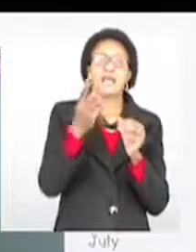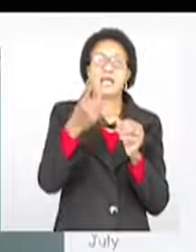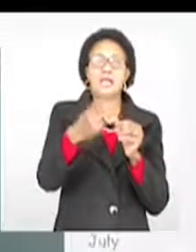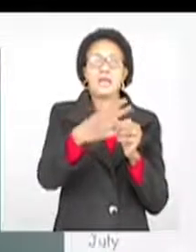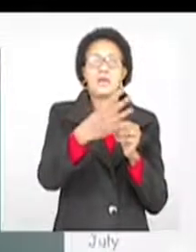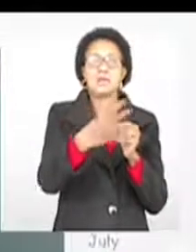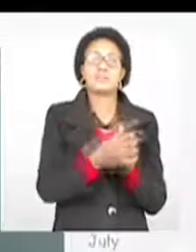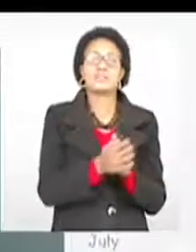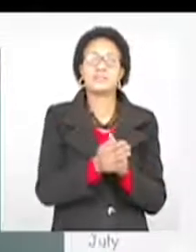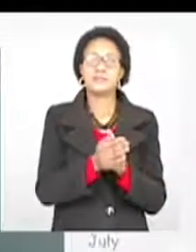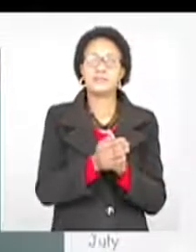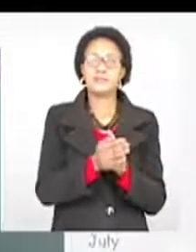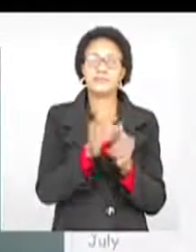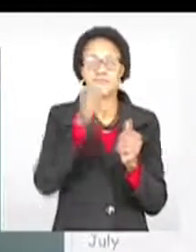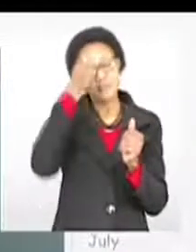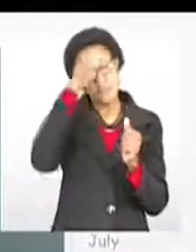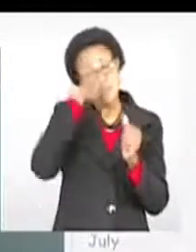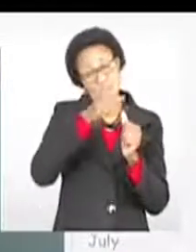to sanitize.